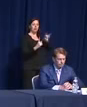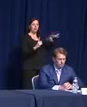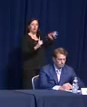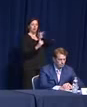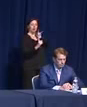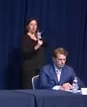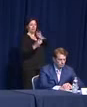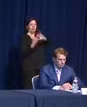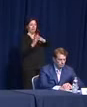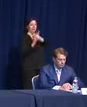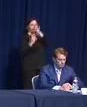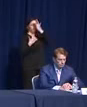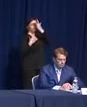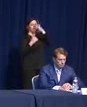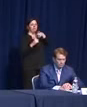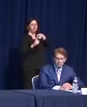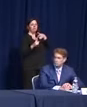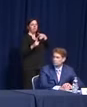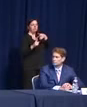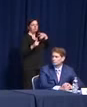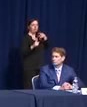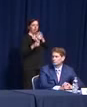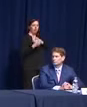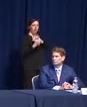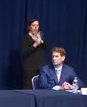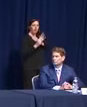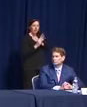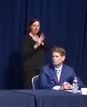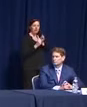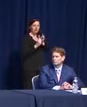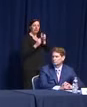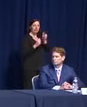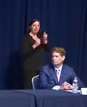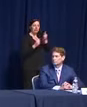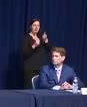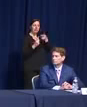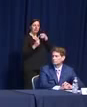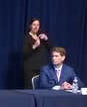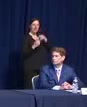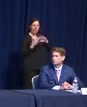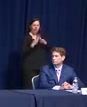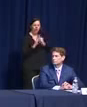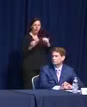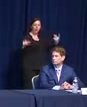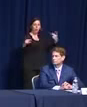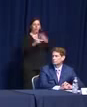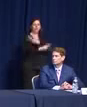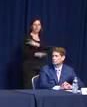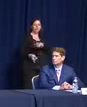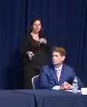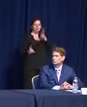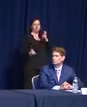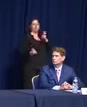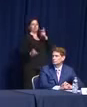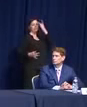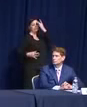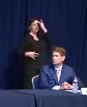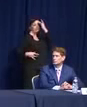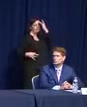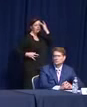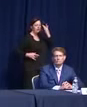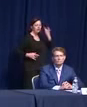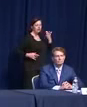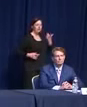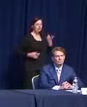the virus that causes COVID-19. So there are, two different aspects here. One is probably